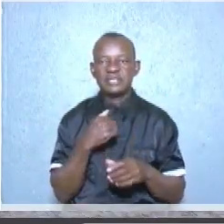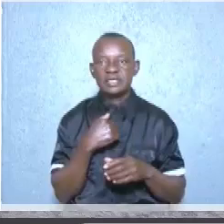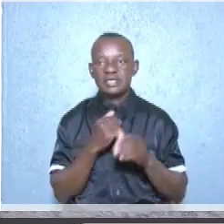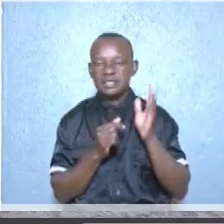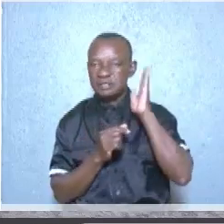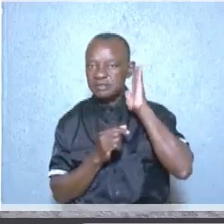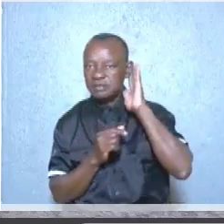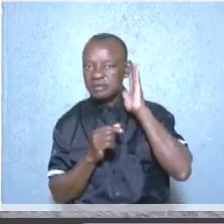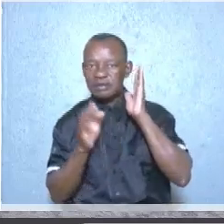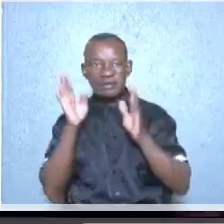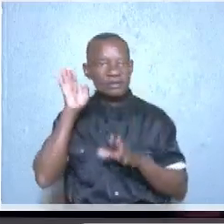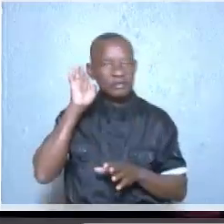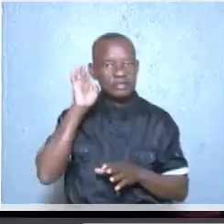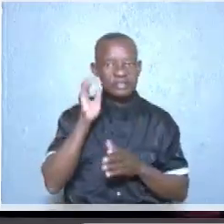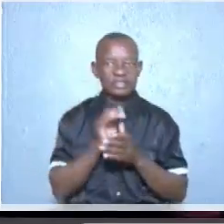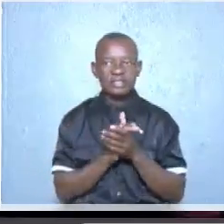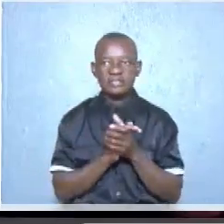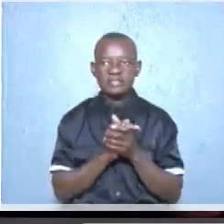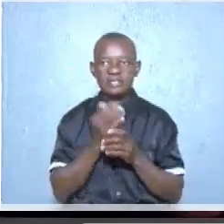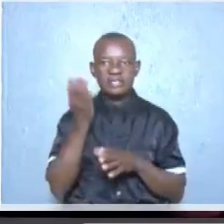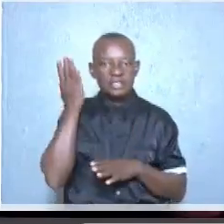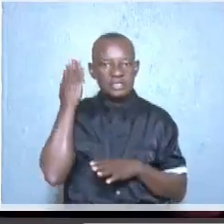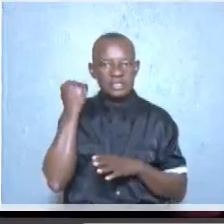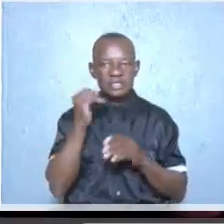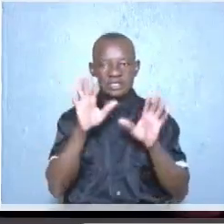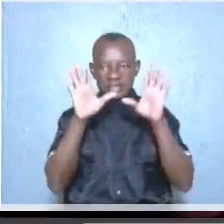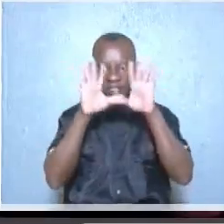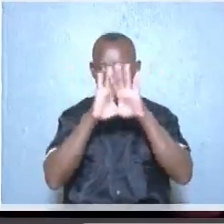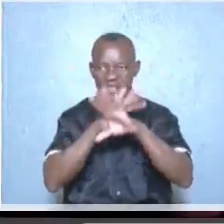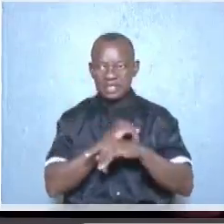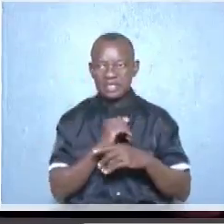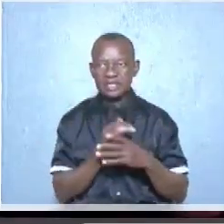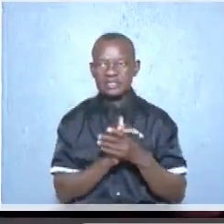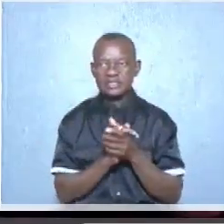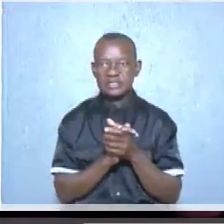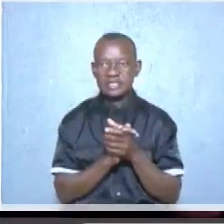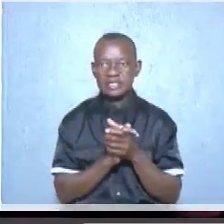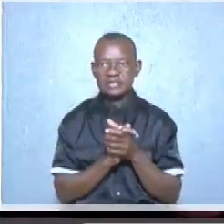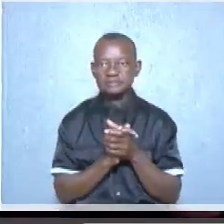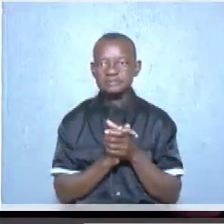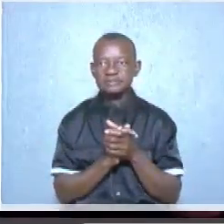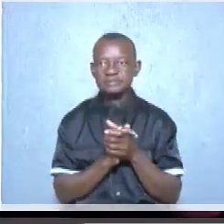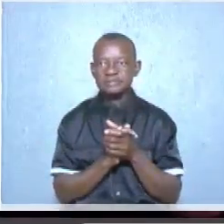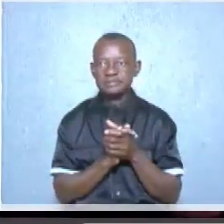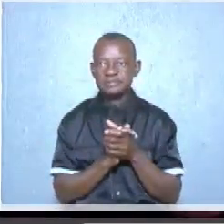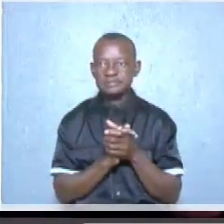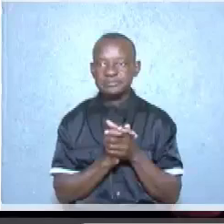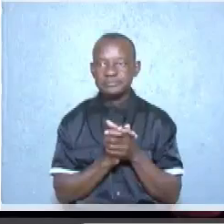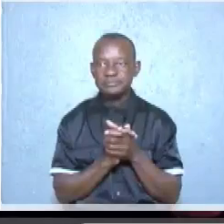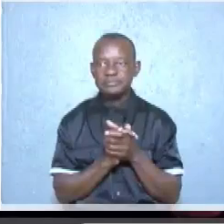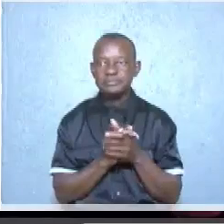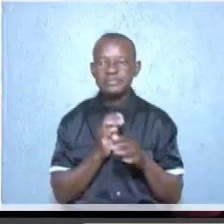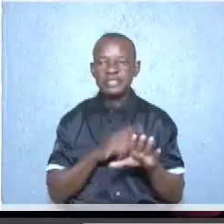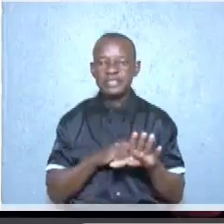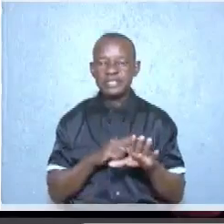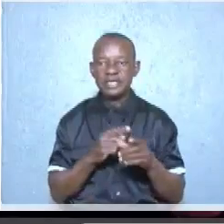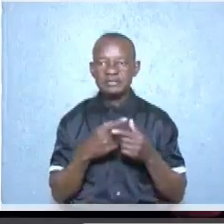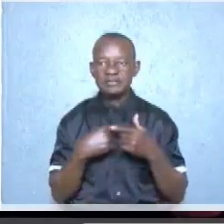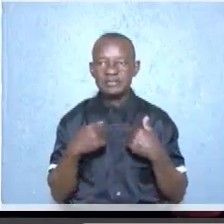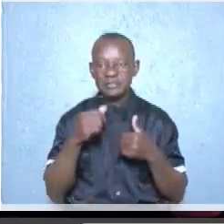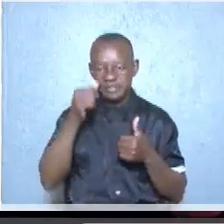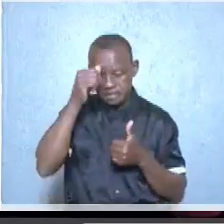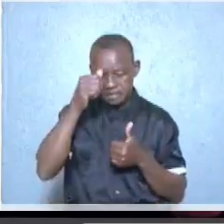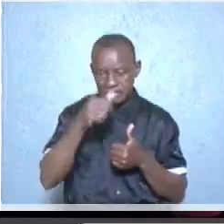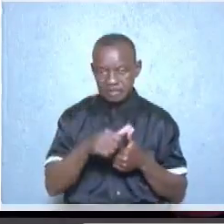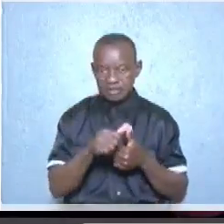night's session of where we were having his memorial and where his journey